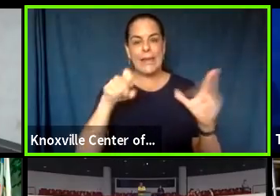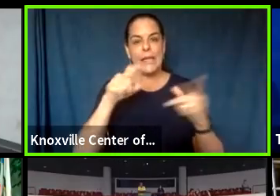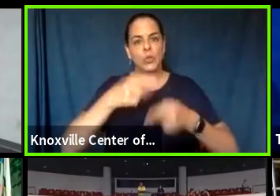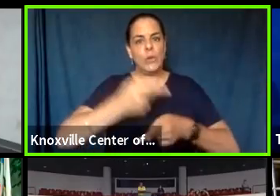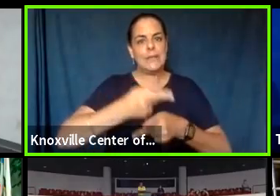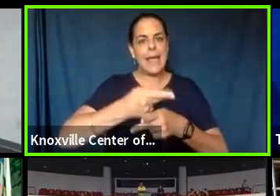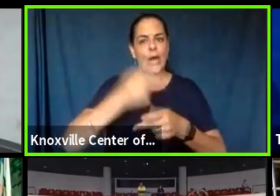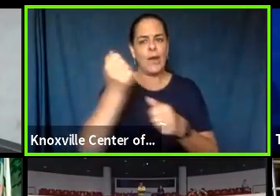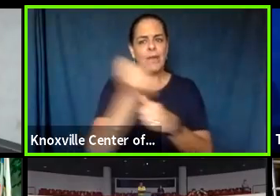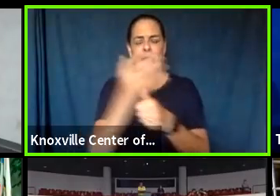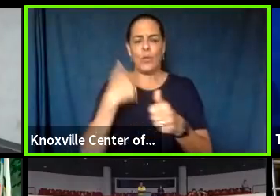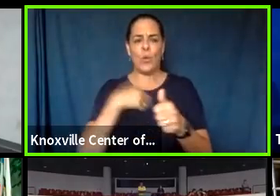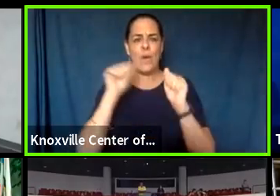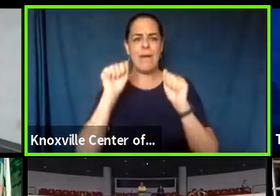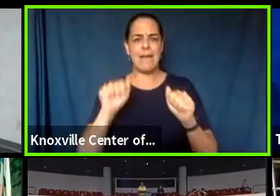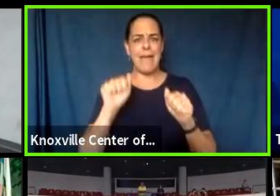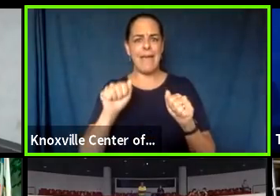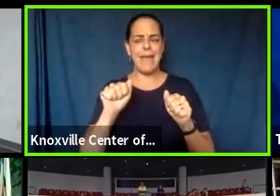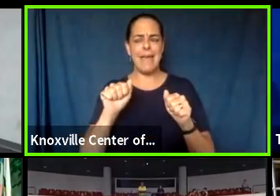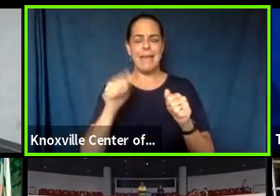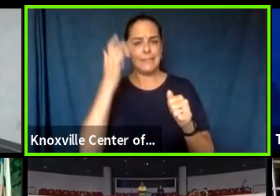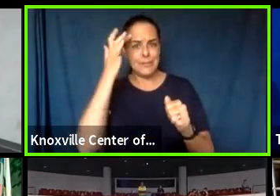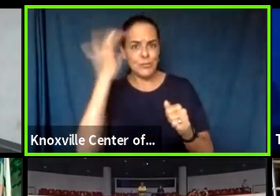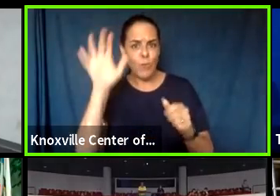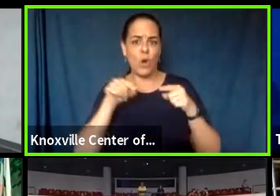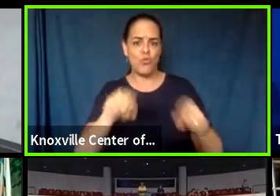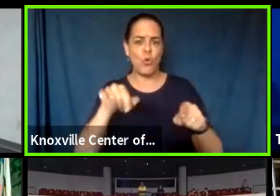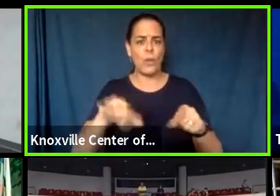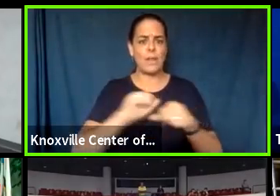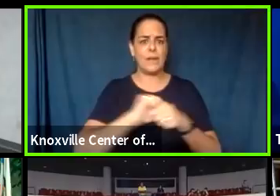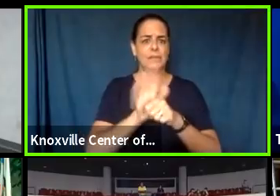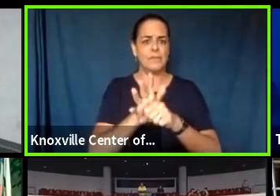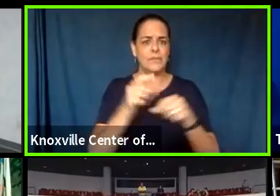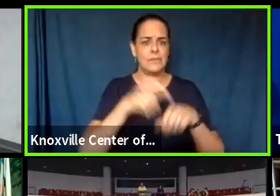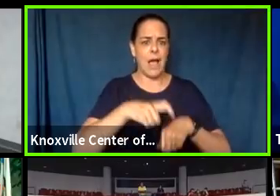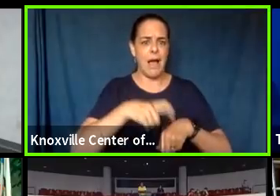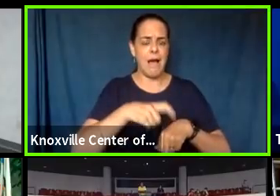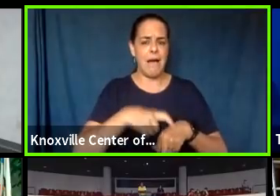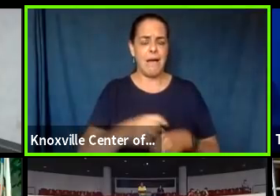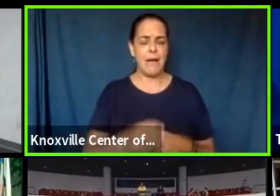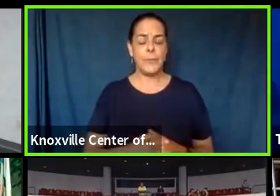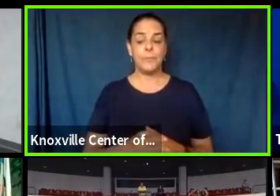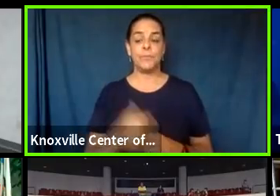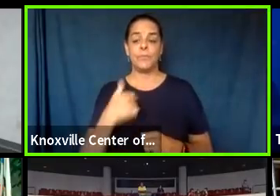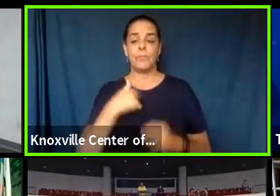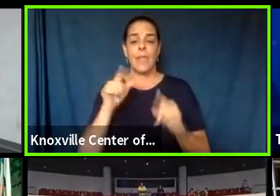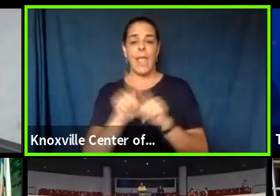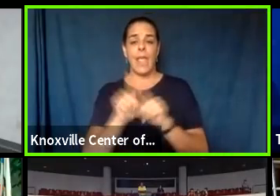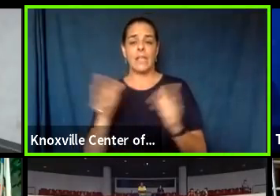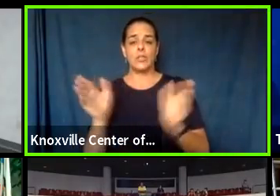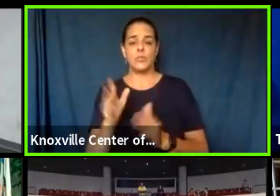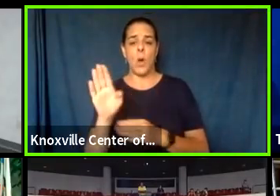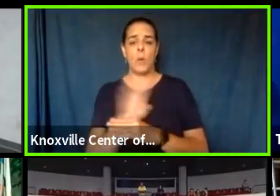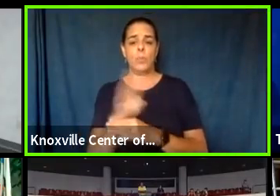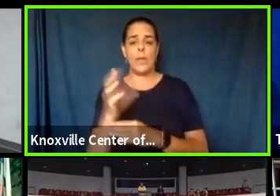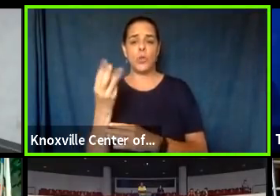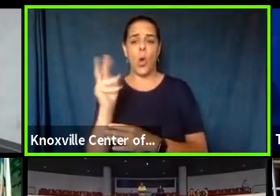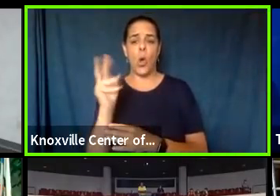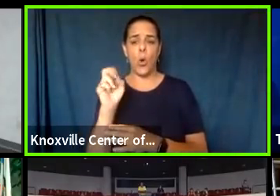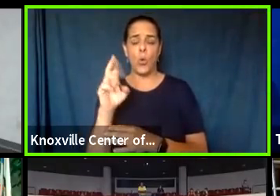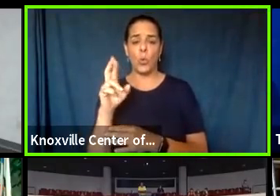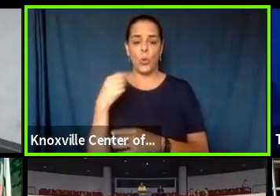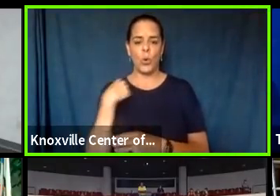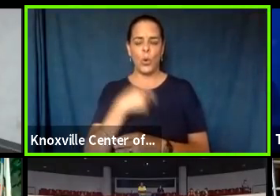of everything we can diligently through this pandemic. And as a small business owner, we don't take